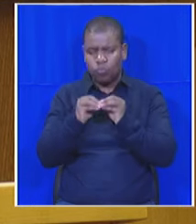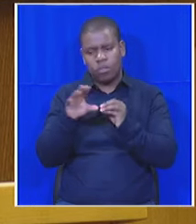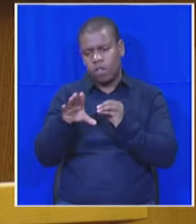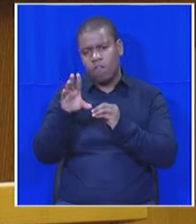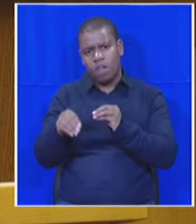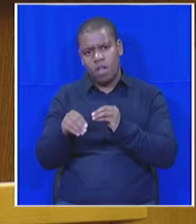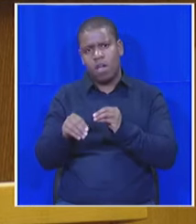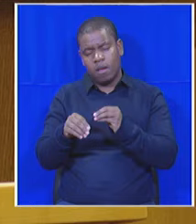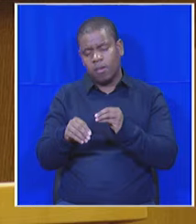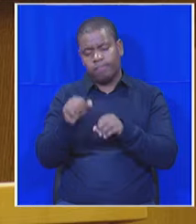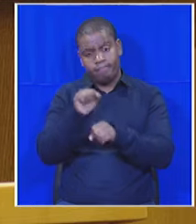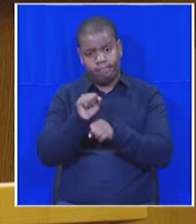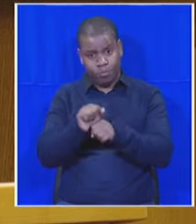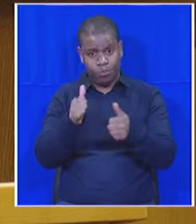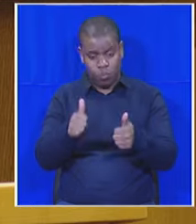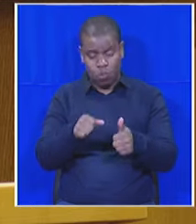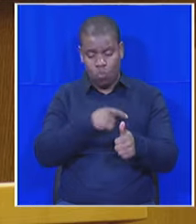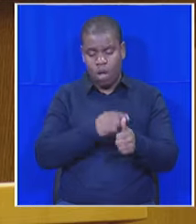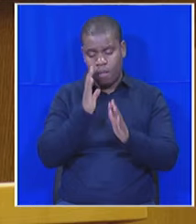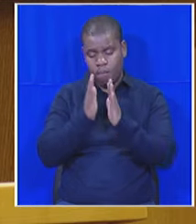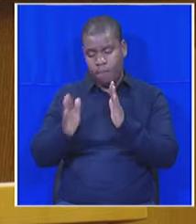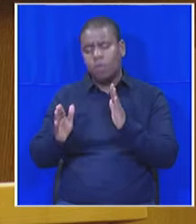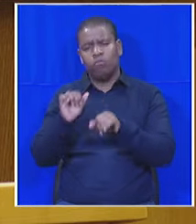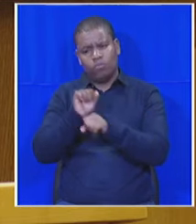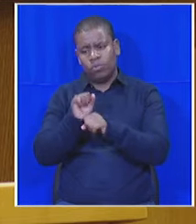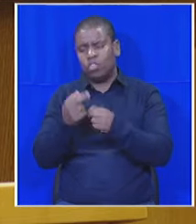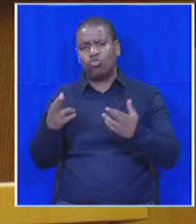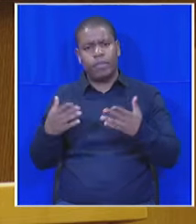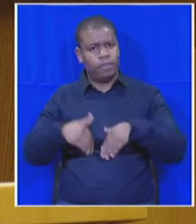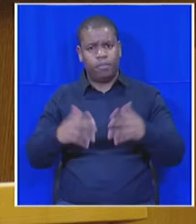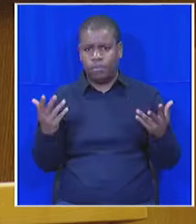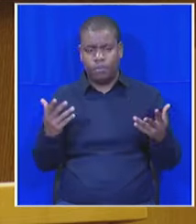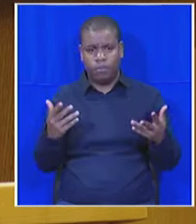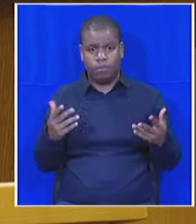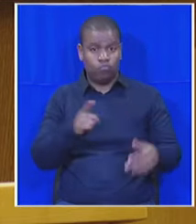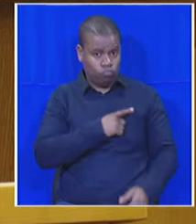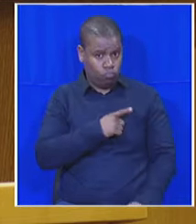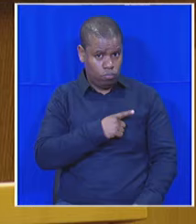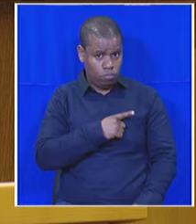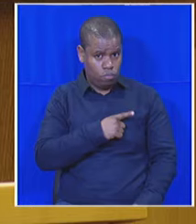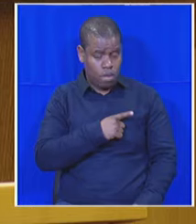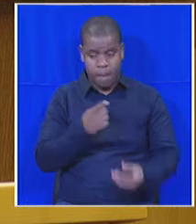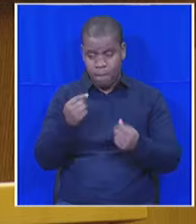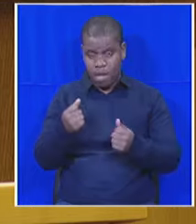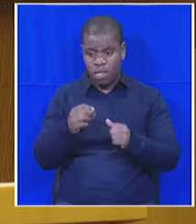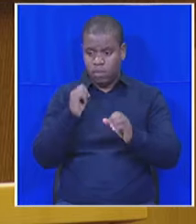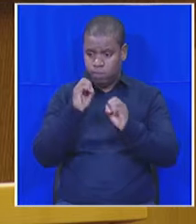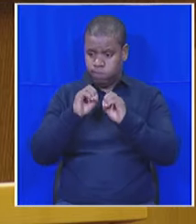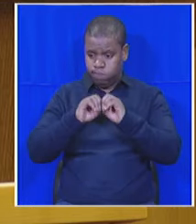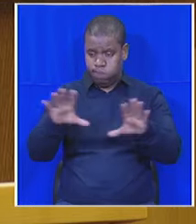is not reading, as these libraries remain ill-resourced. Why? because monies are not